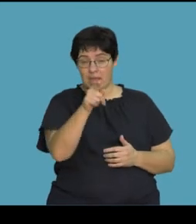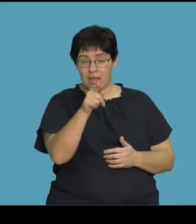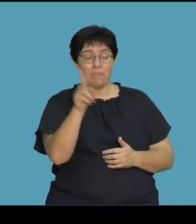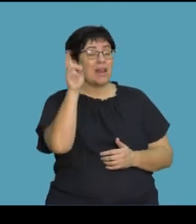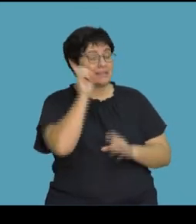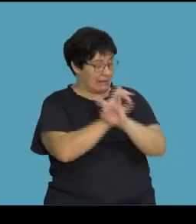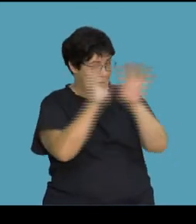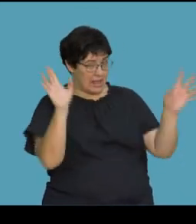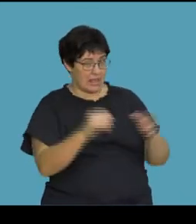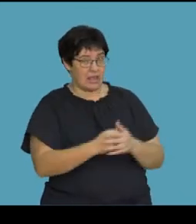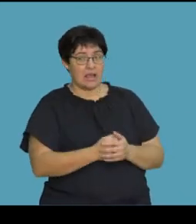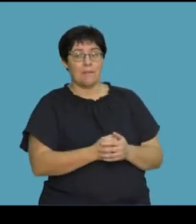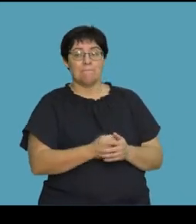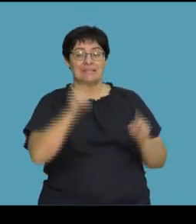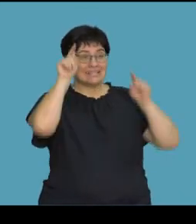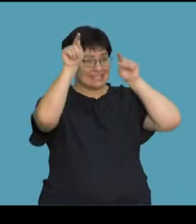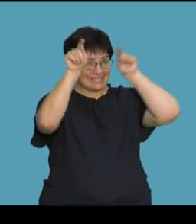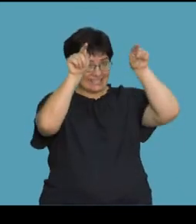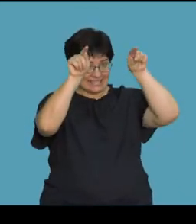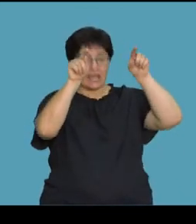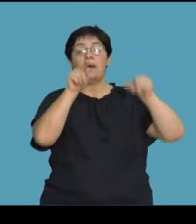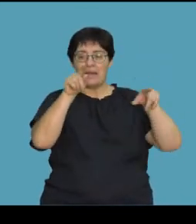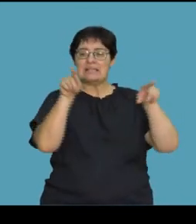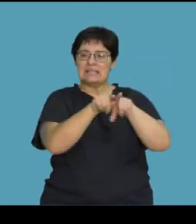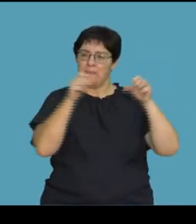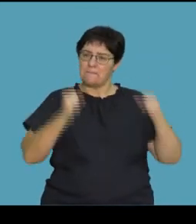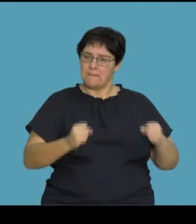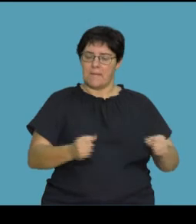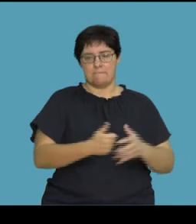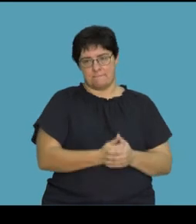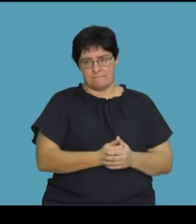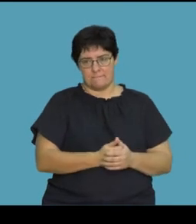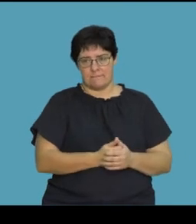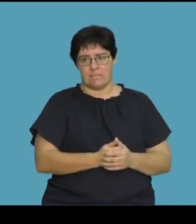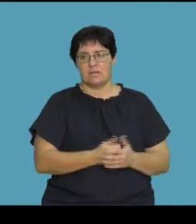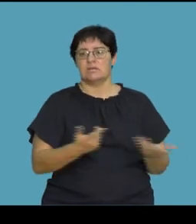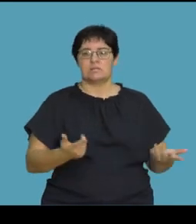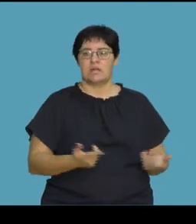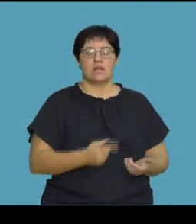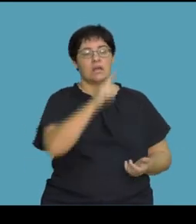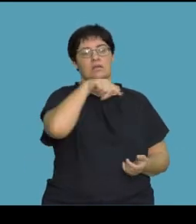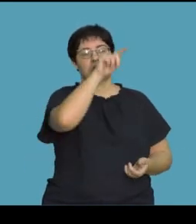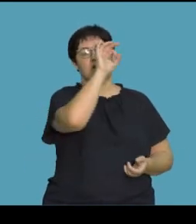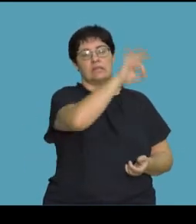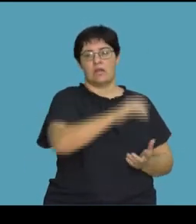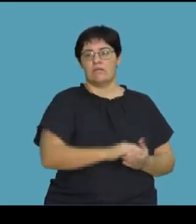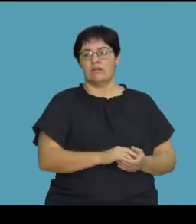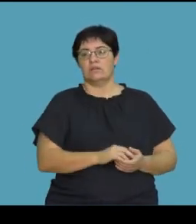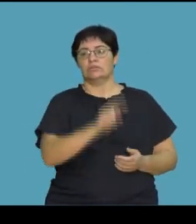to what I'm saying. They must be the same, the sets. So you cannot say the cube root of